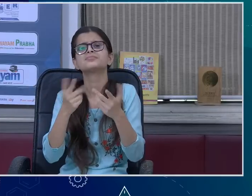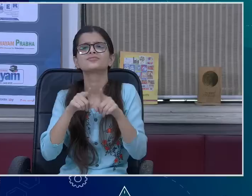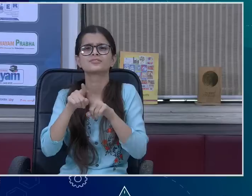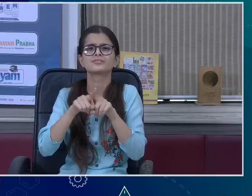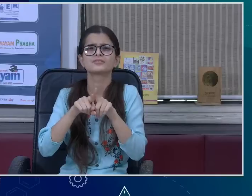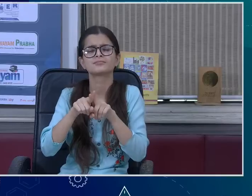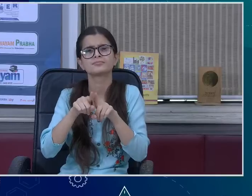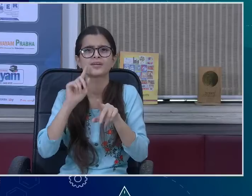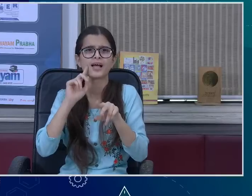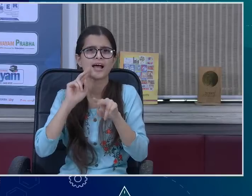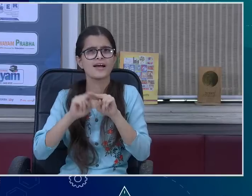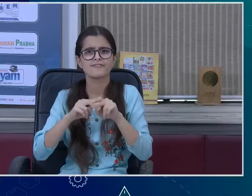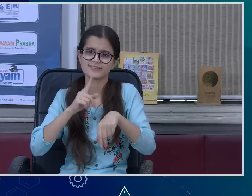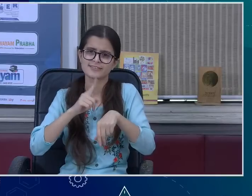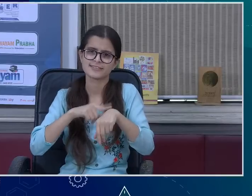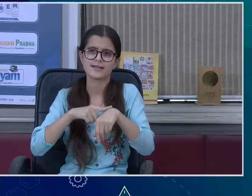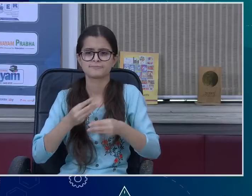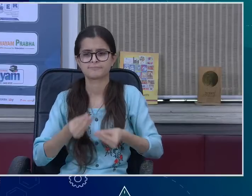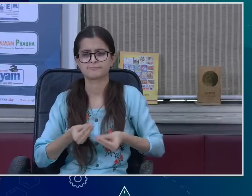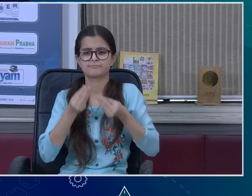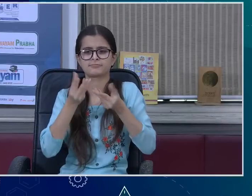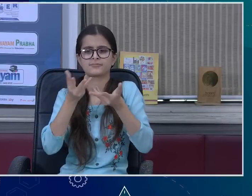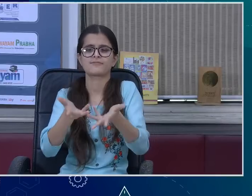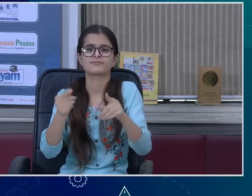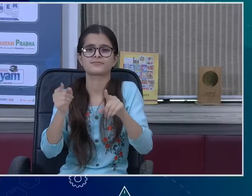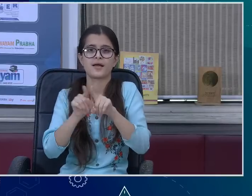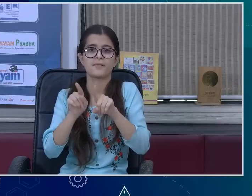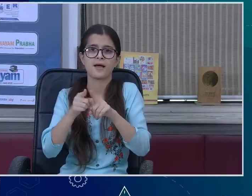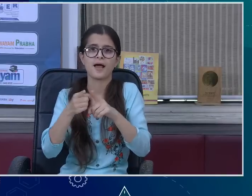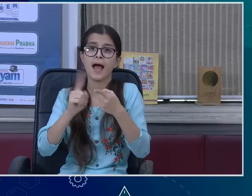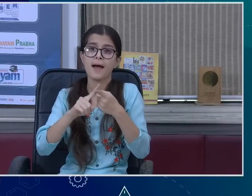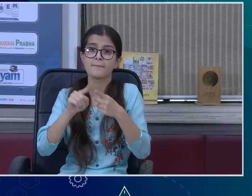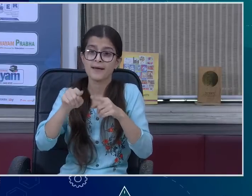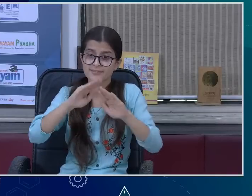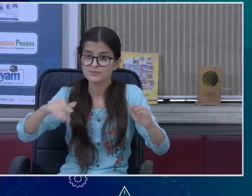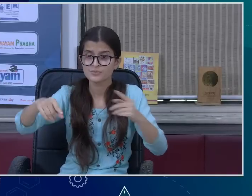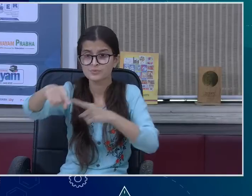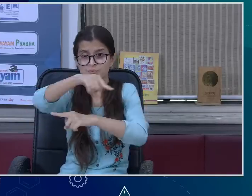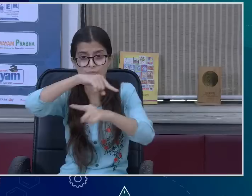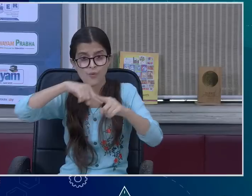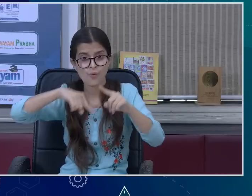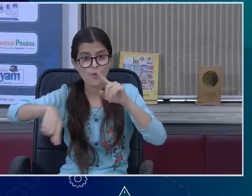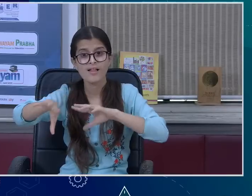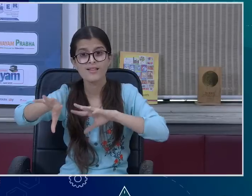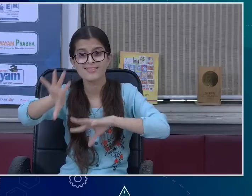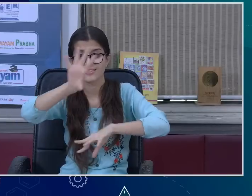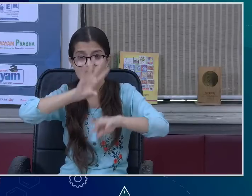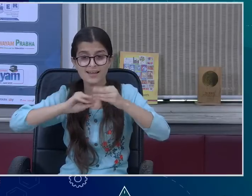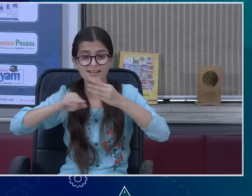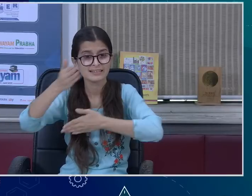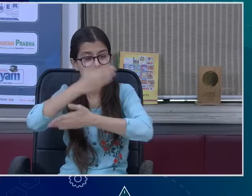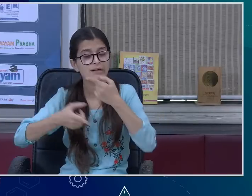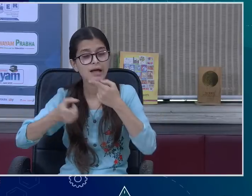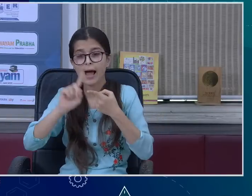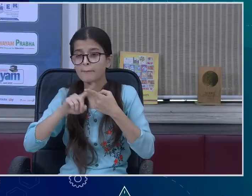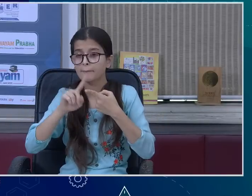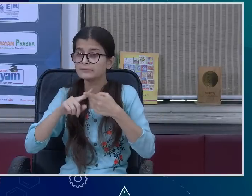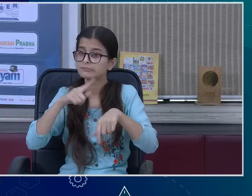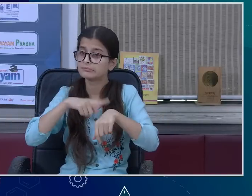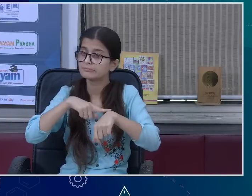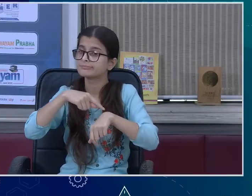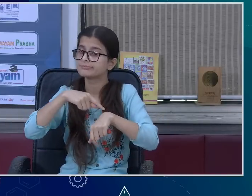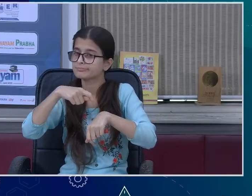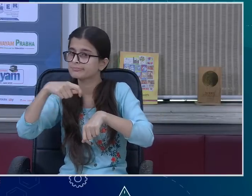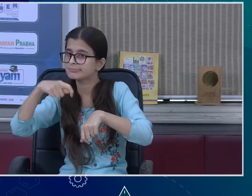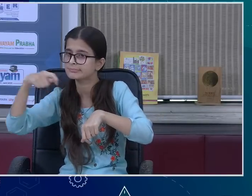board and within given time they erase the board. But these children, they take a lot of time because of concentration